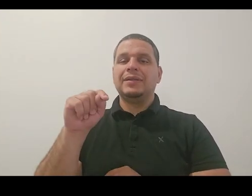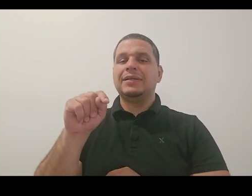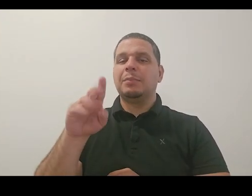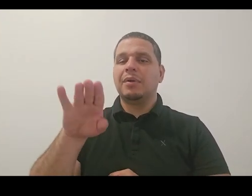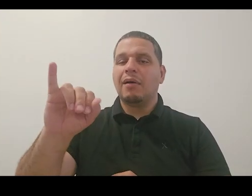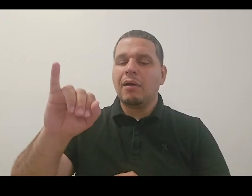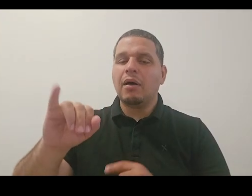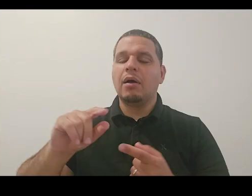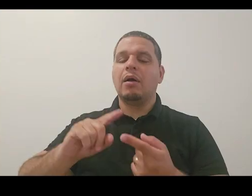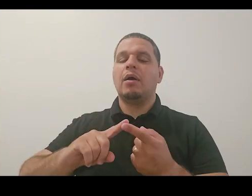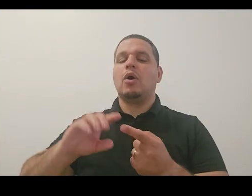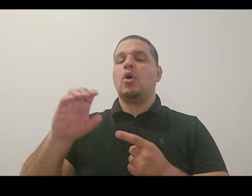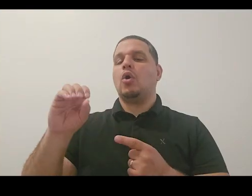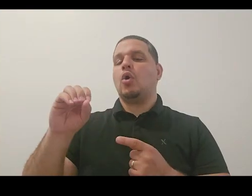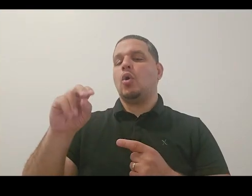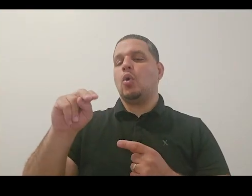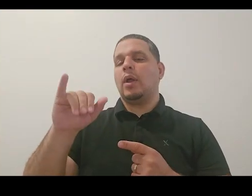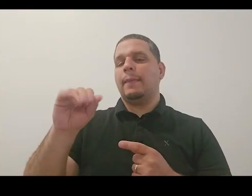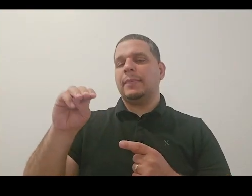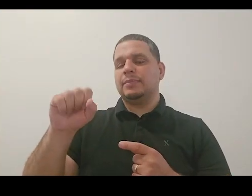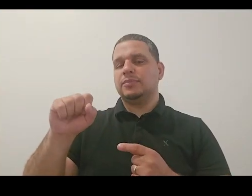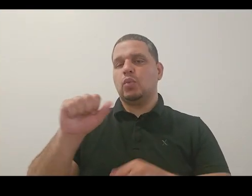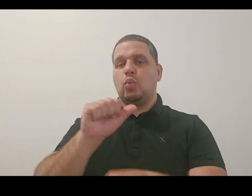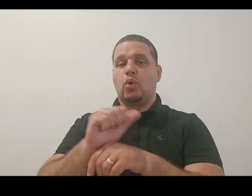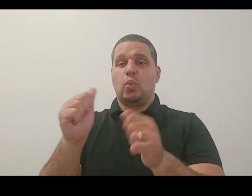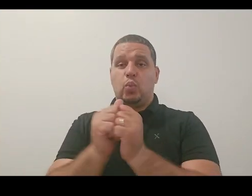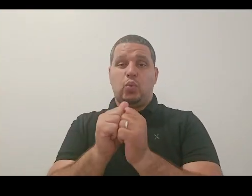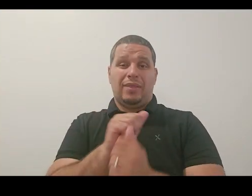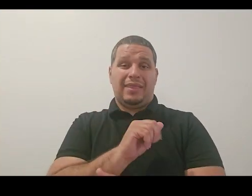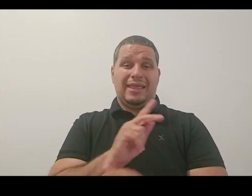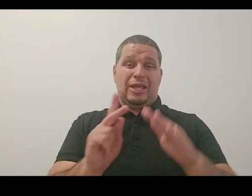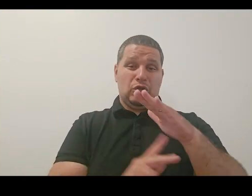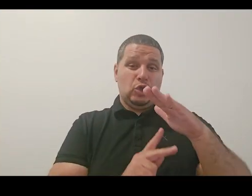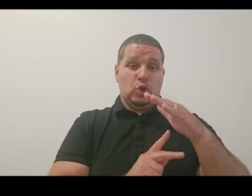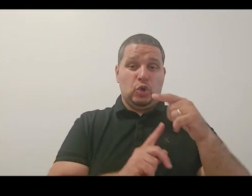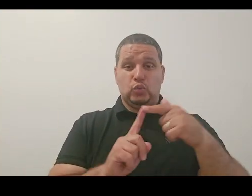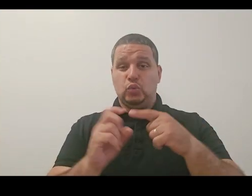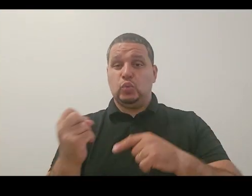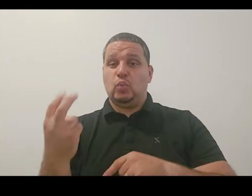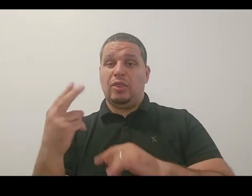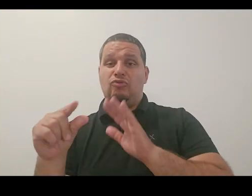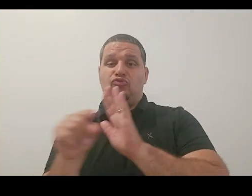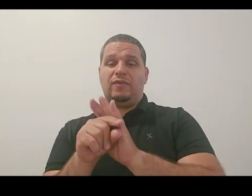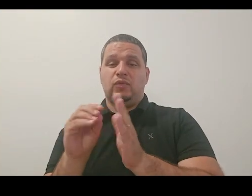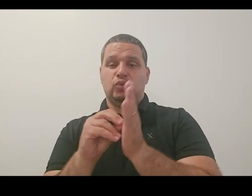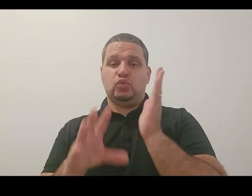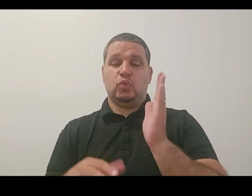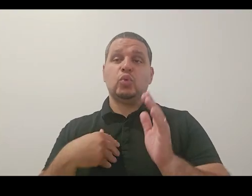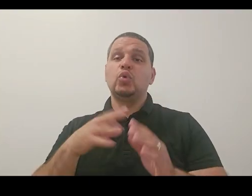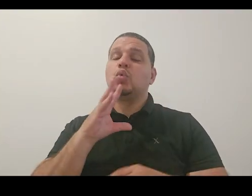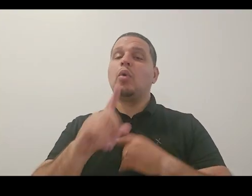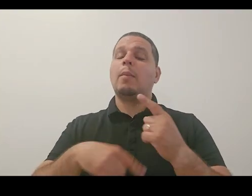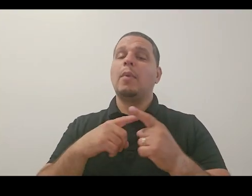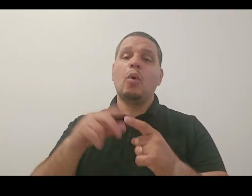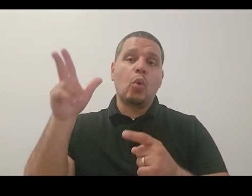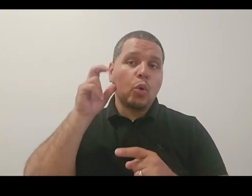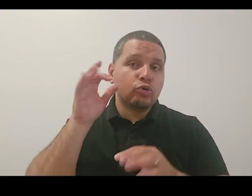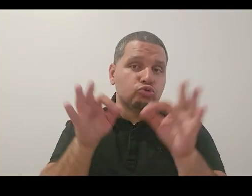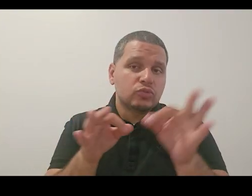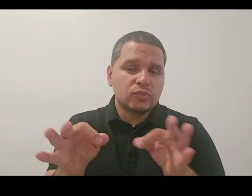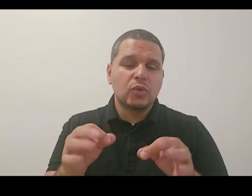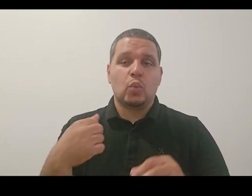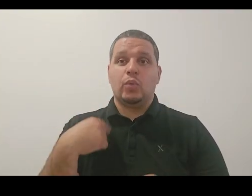it is for TVIs and O&Ms that'll be working with K through 12 students. And when we talk about audio